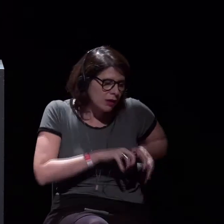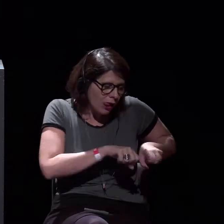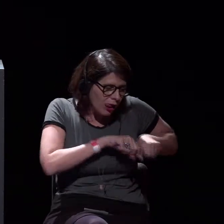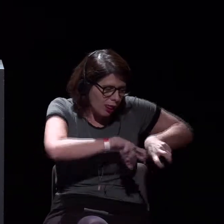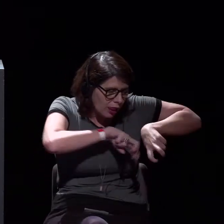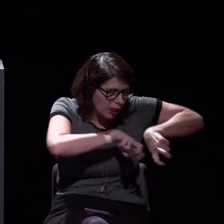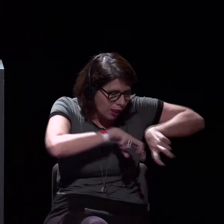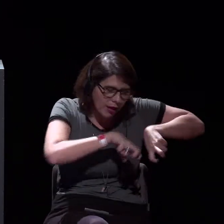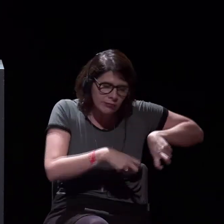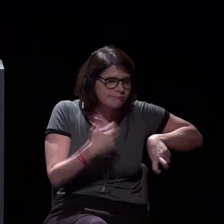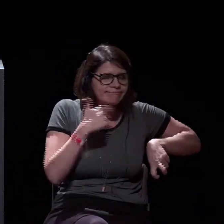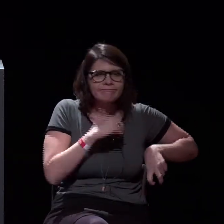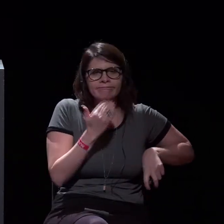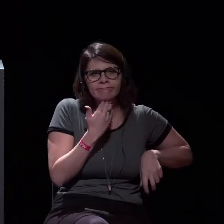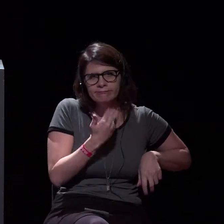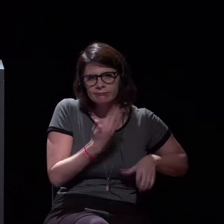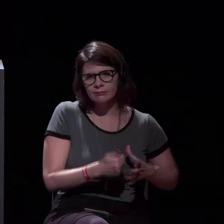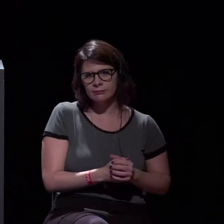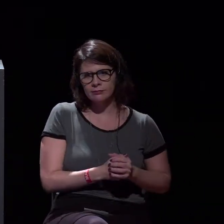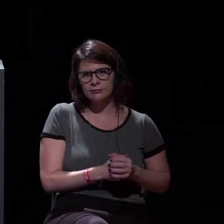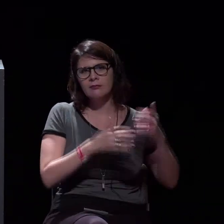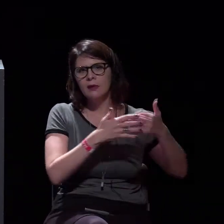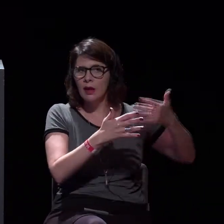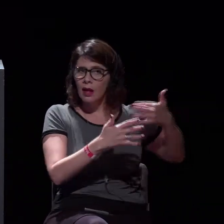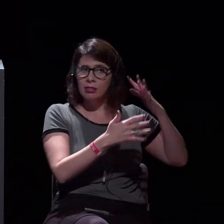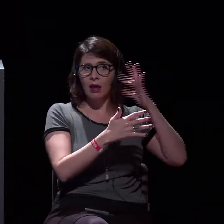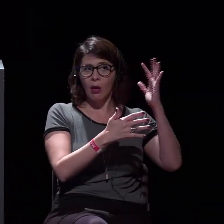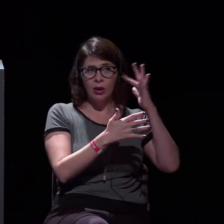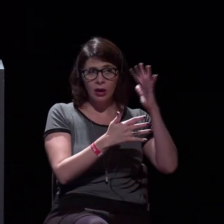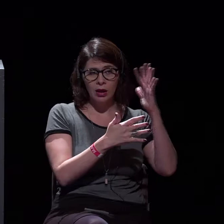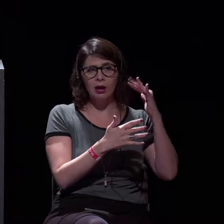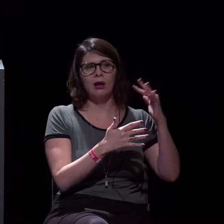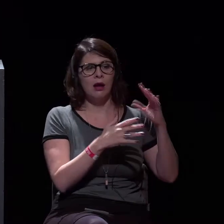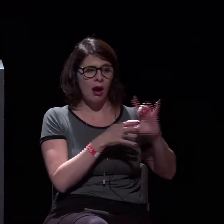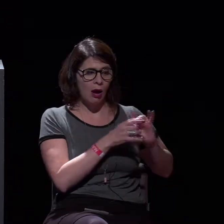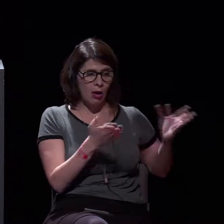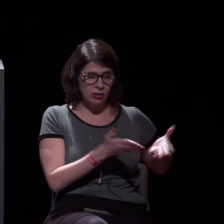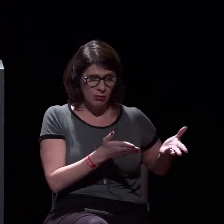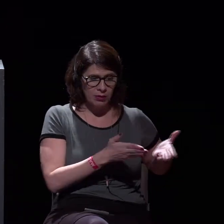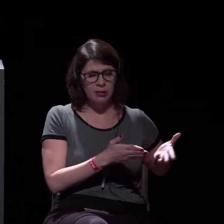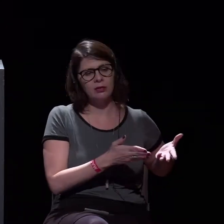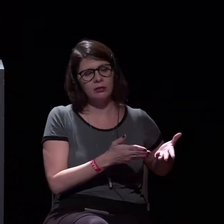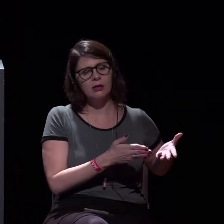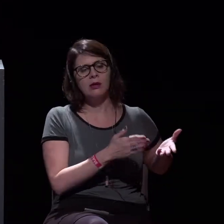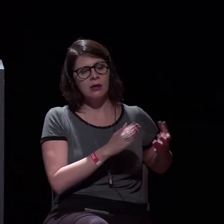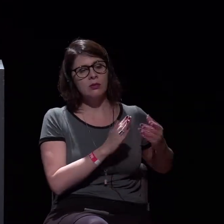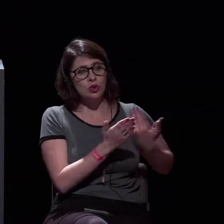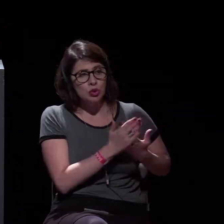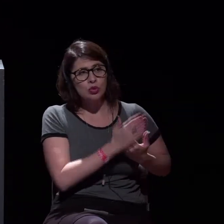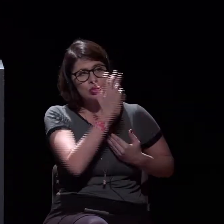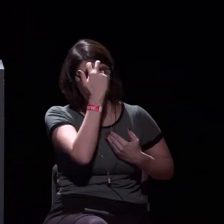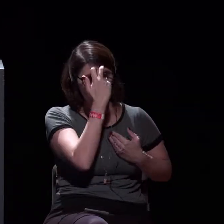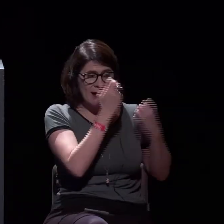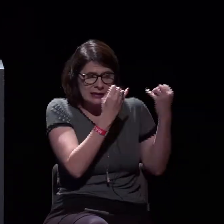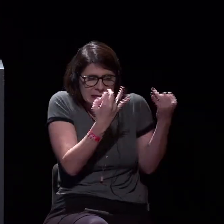This contemporary theoretical framework in the expanded field of cultural studies addresses the concerns voiced by political economists in the